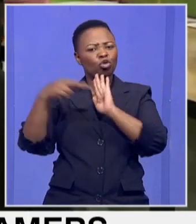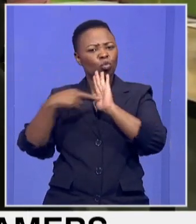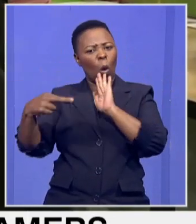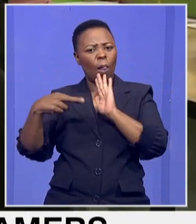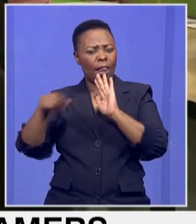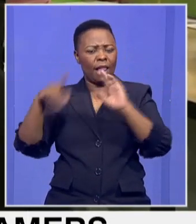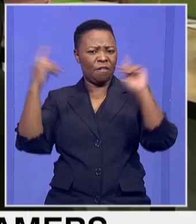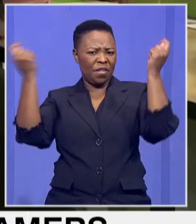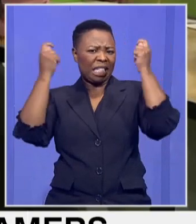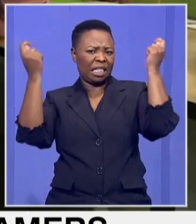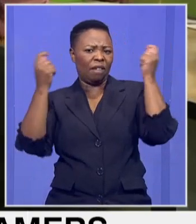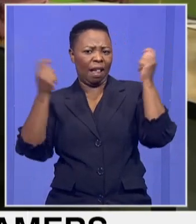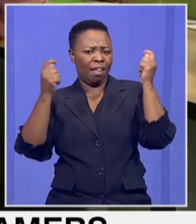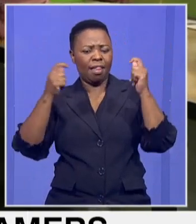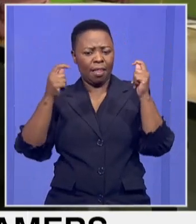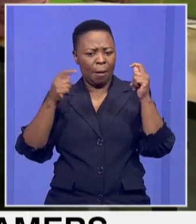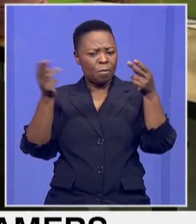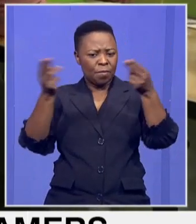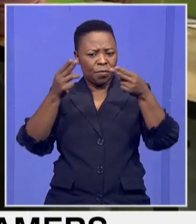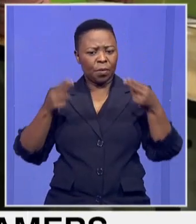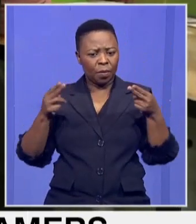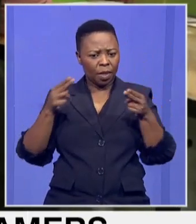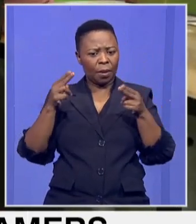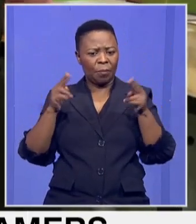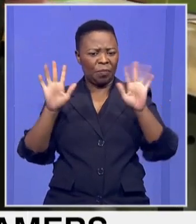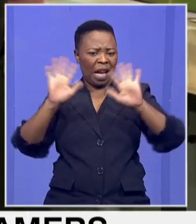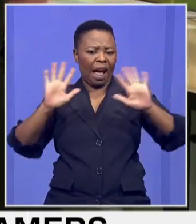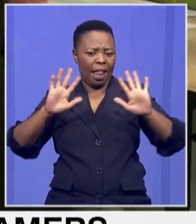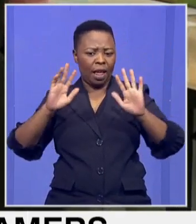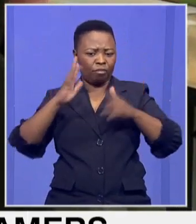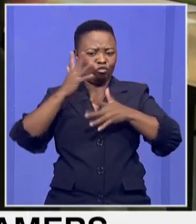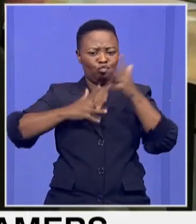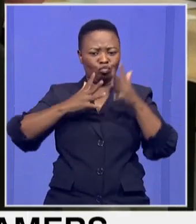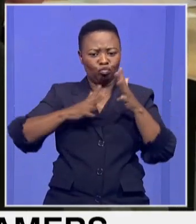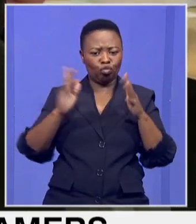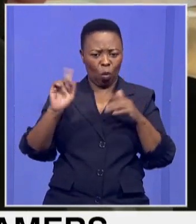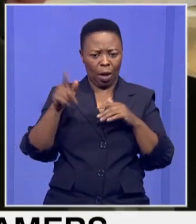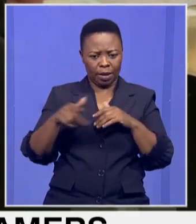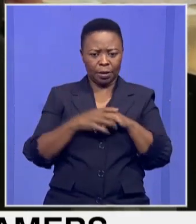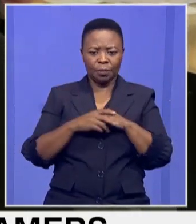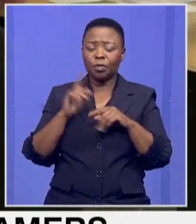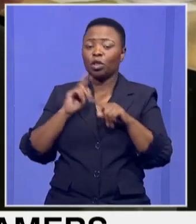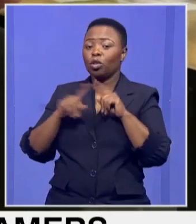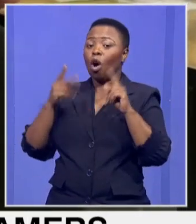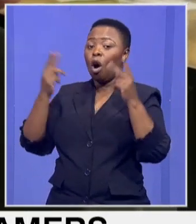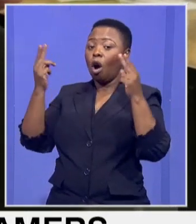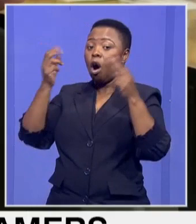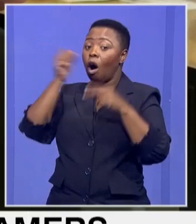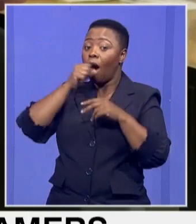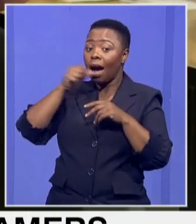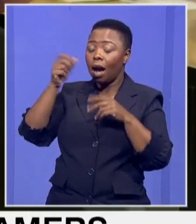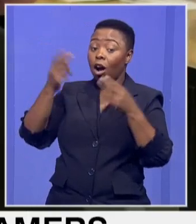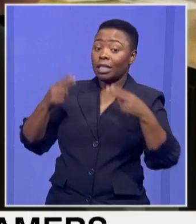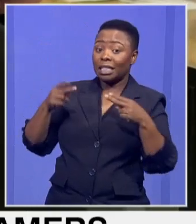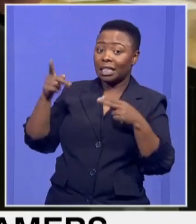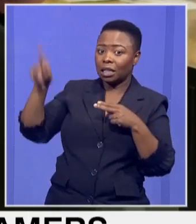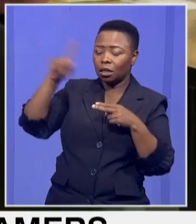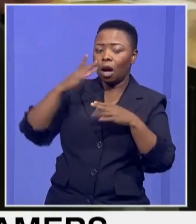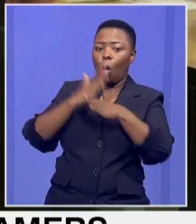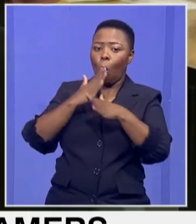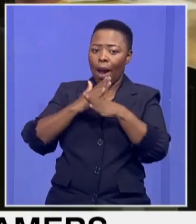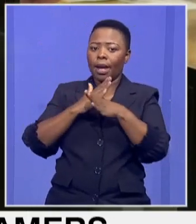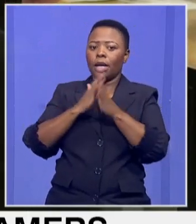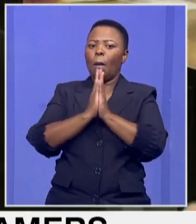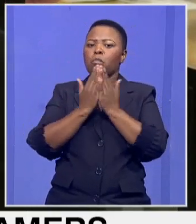Festival within Comic-Con. Well, what we were realizing is that the artists that were coming to the Animation Festival are also working in comics. So this